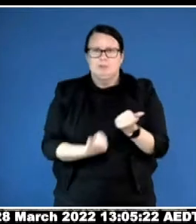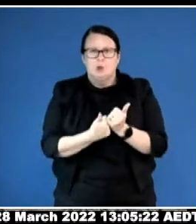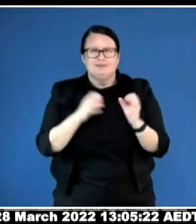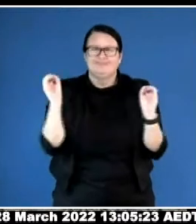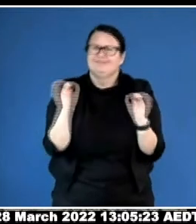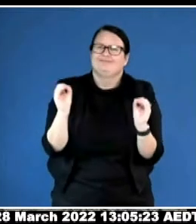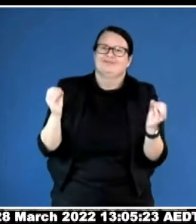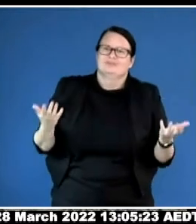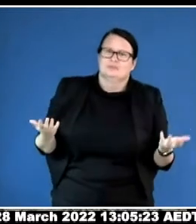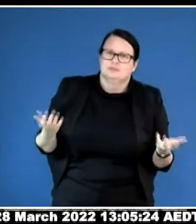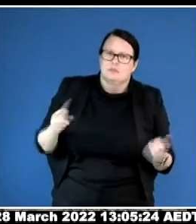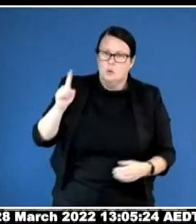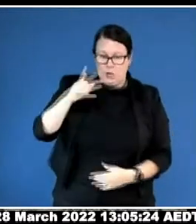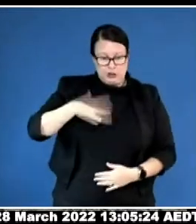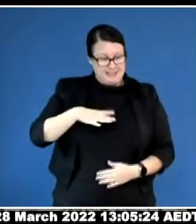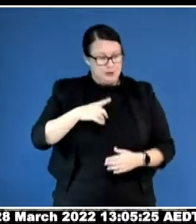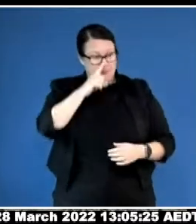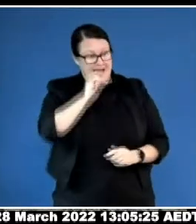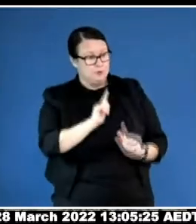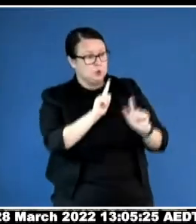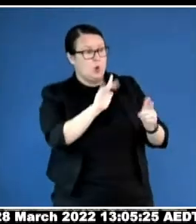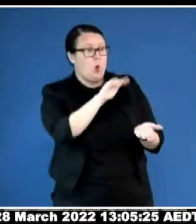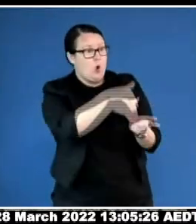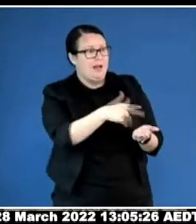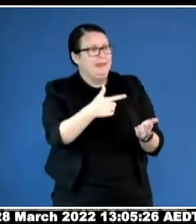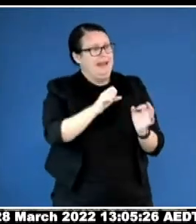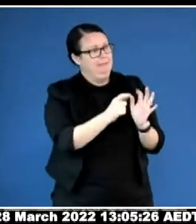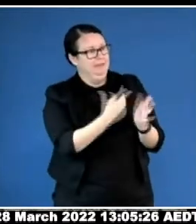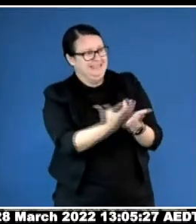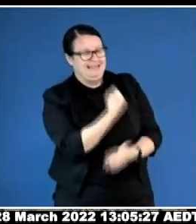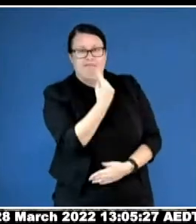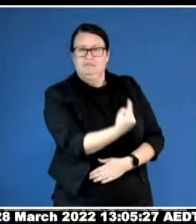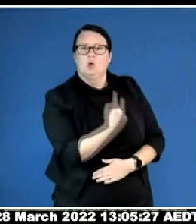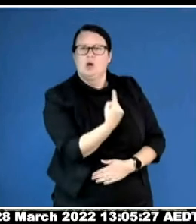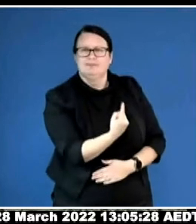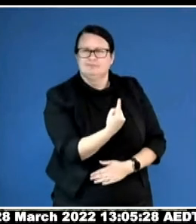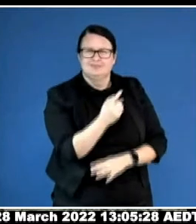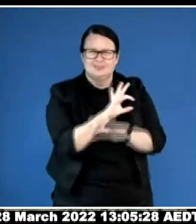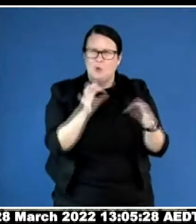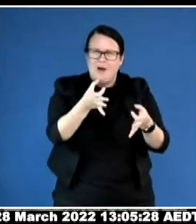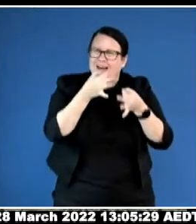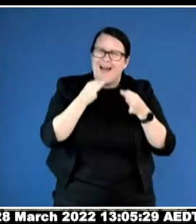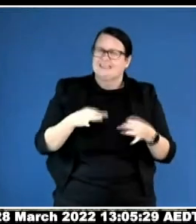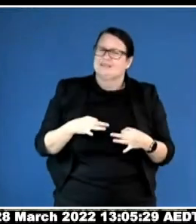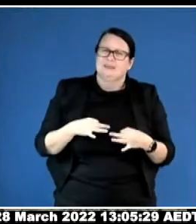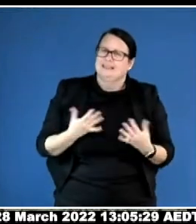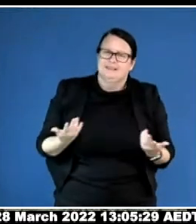What do you need to go home and stay home safely on your own? None of those questions were asked. Whether or not they assumed that child